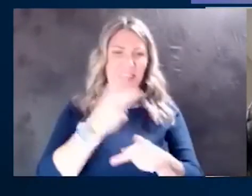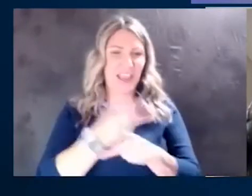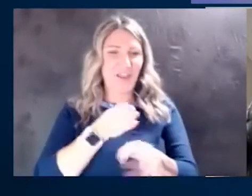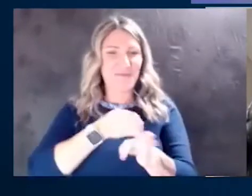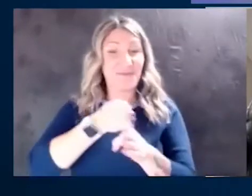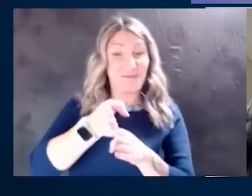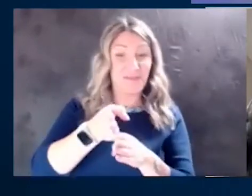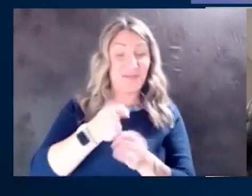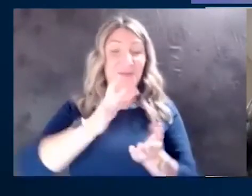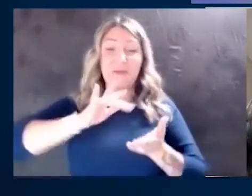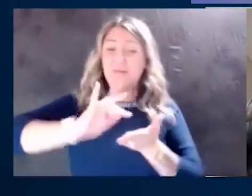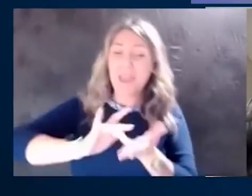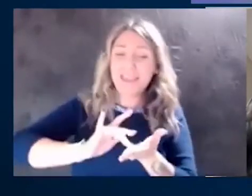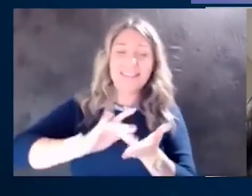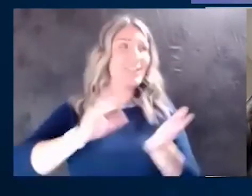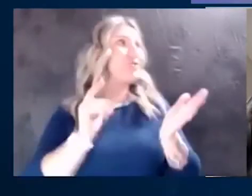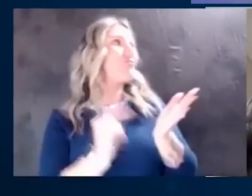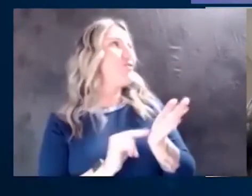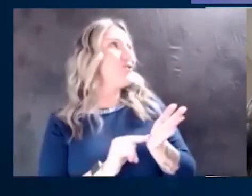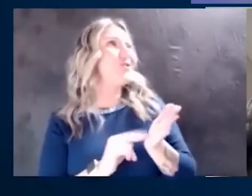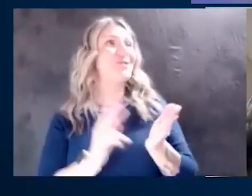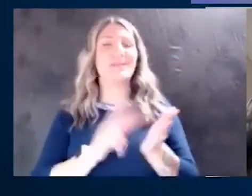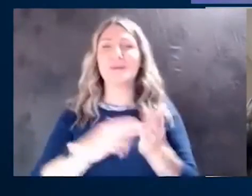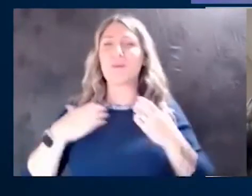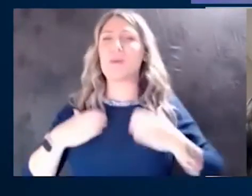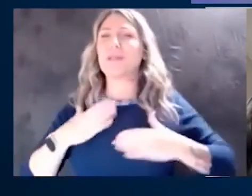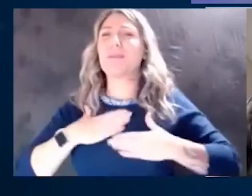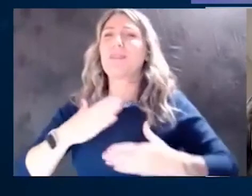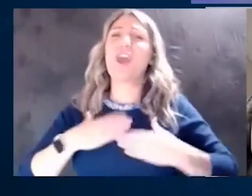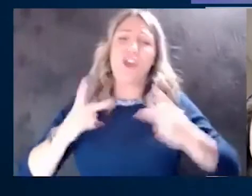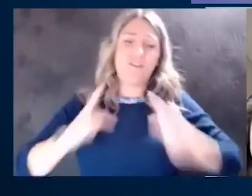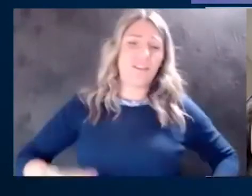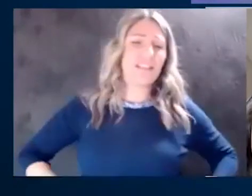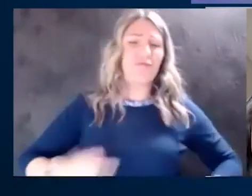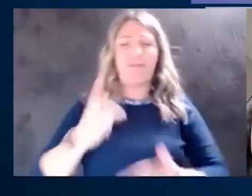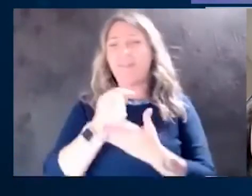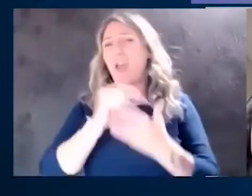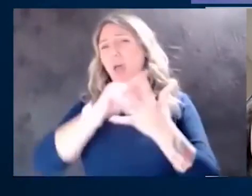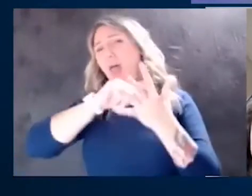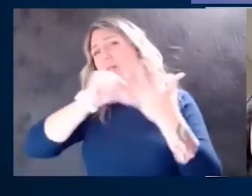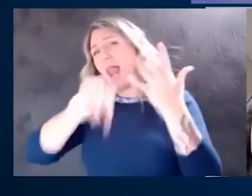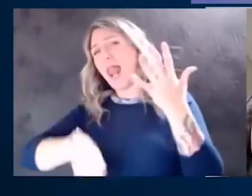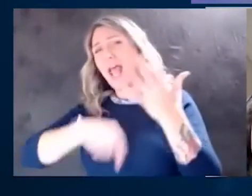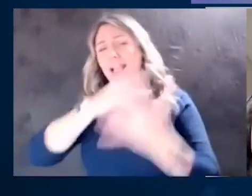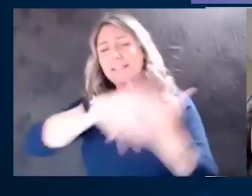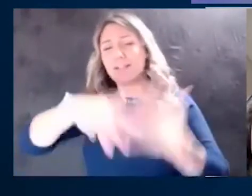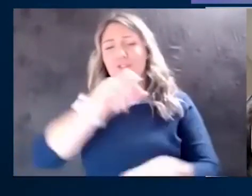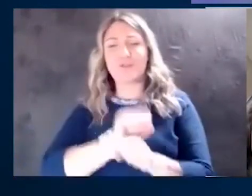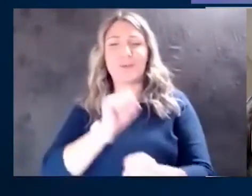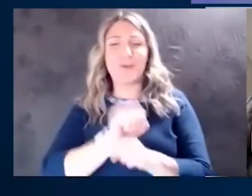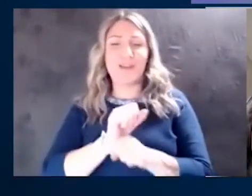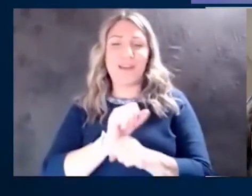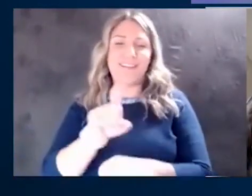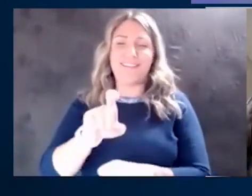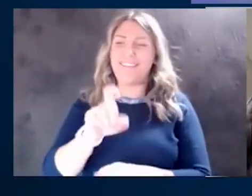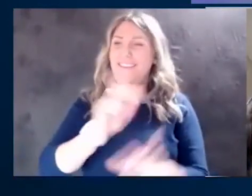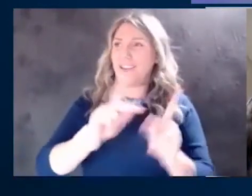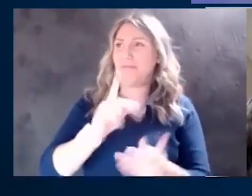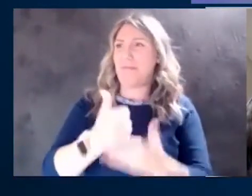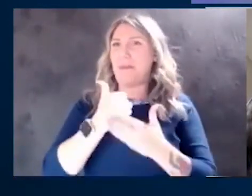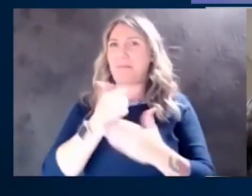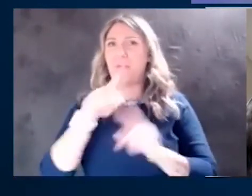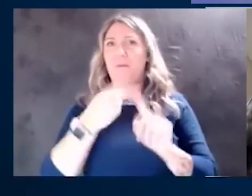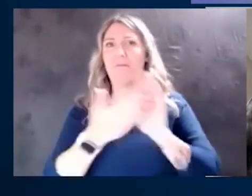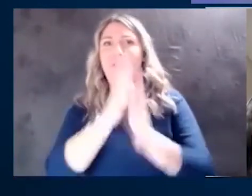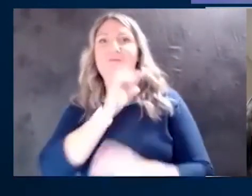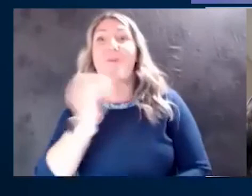medicine, nursing, respiratory therapy, physical therapy, you name it, social work. And I need some people to help me when I get a little older. So make sure you